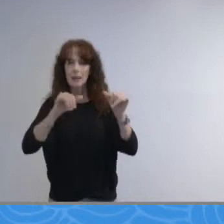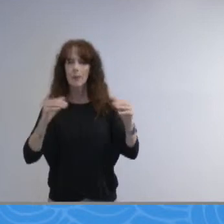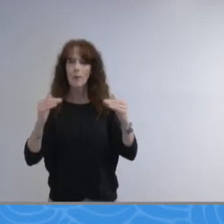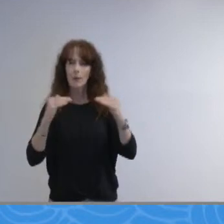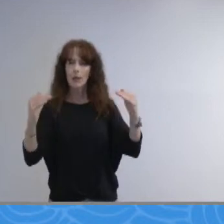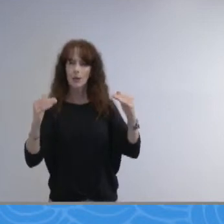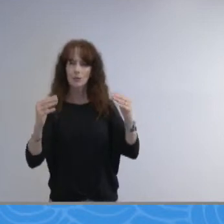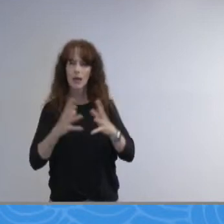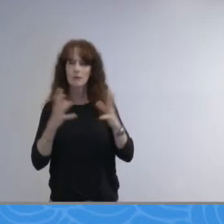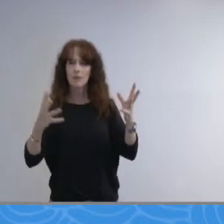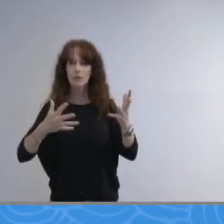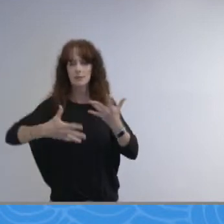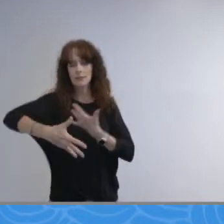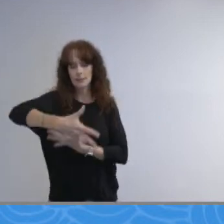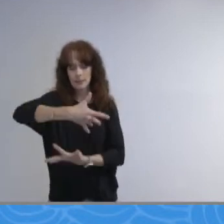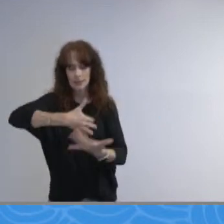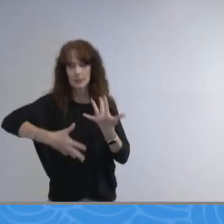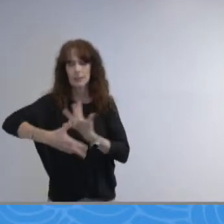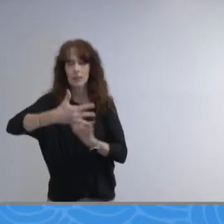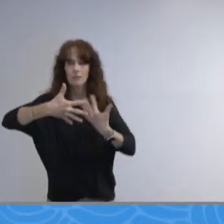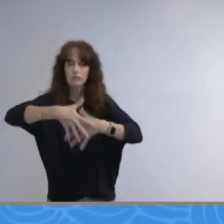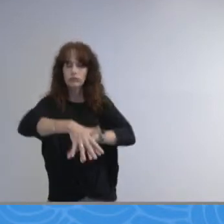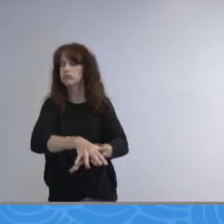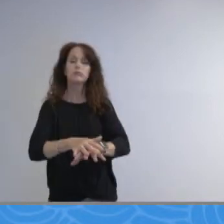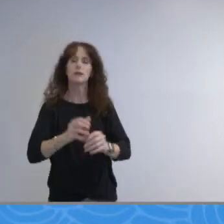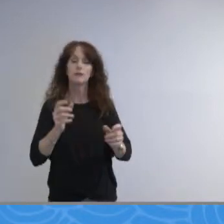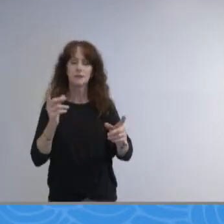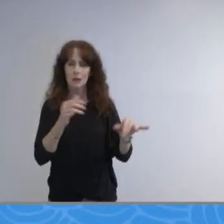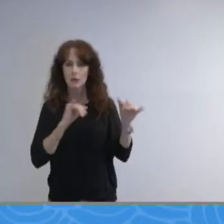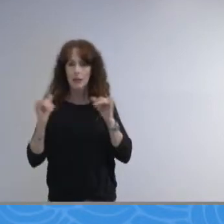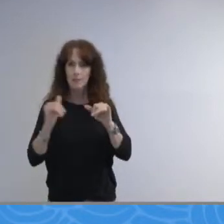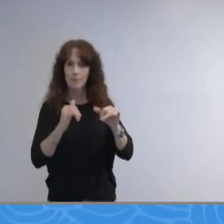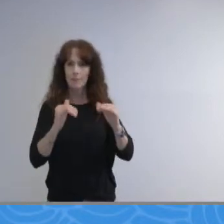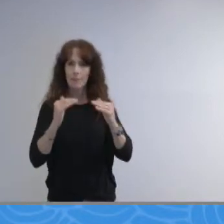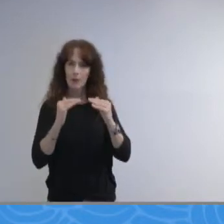there's as much integration with their typical peers as possible.